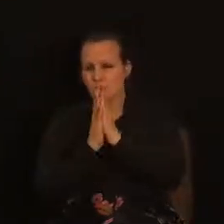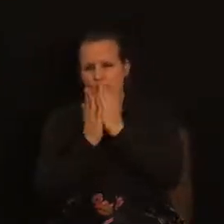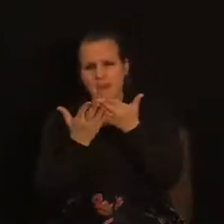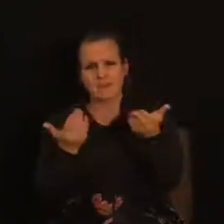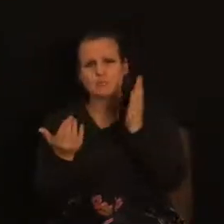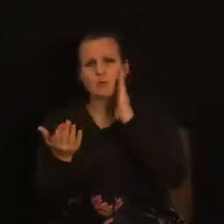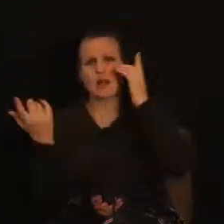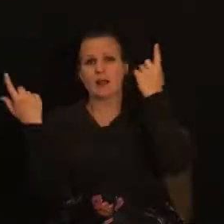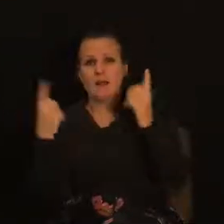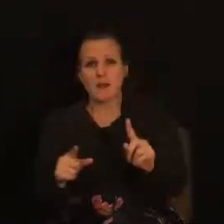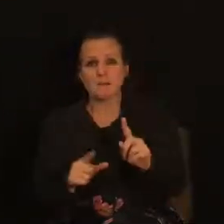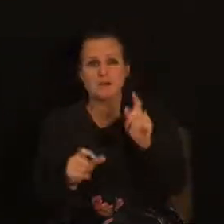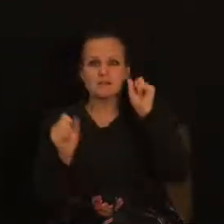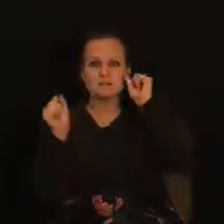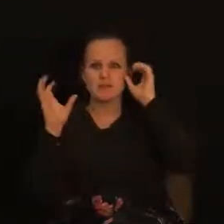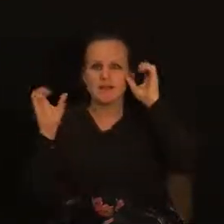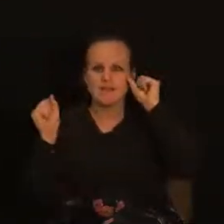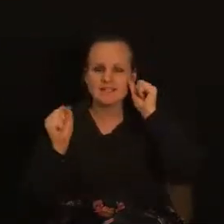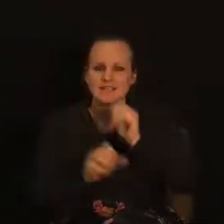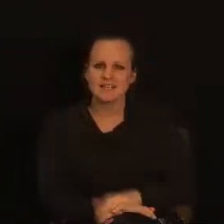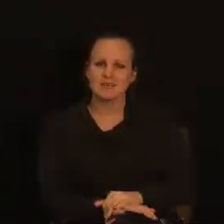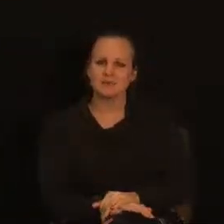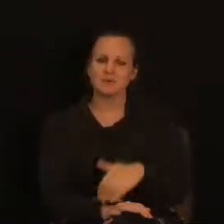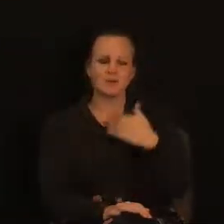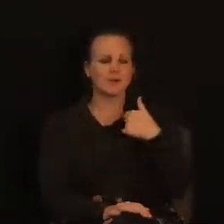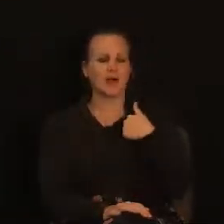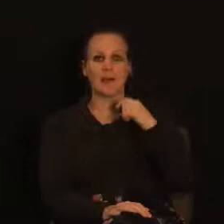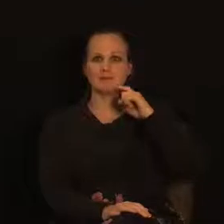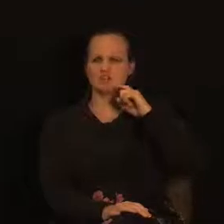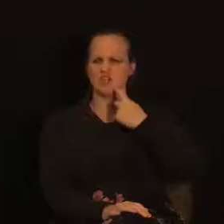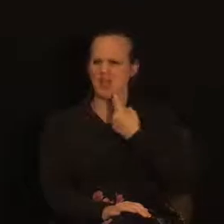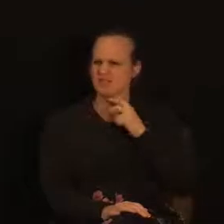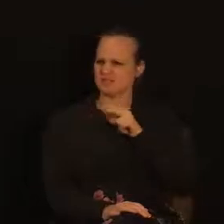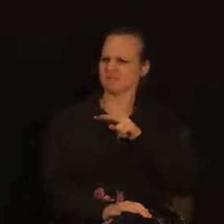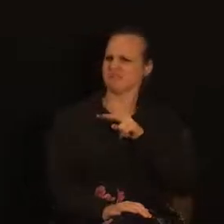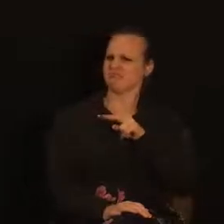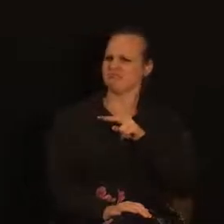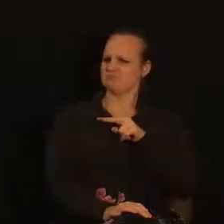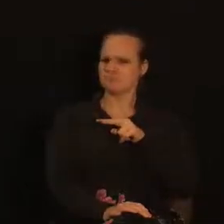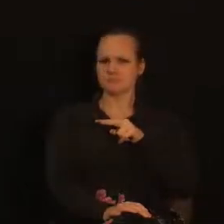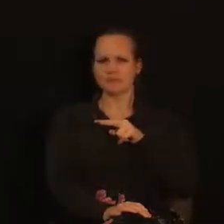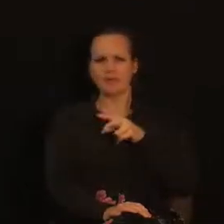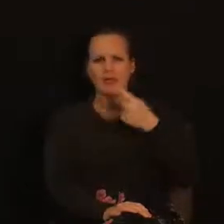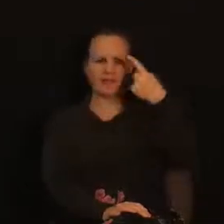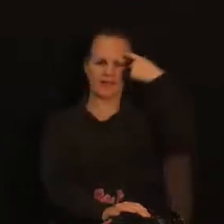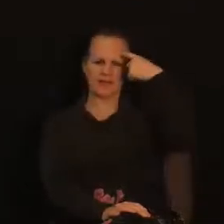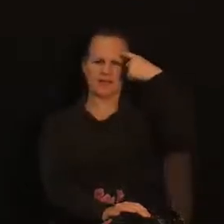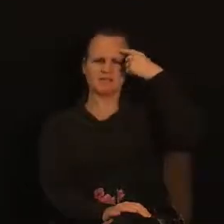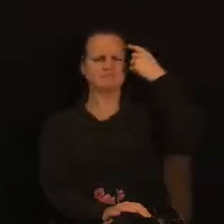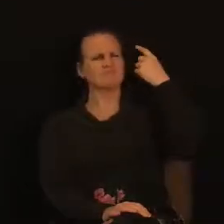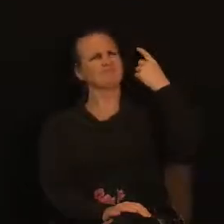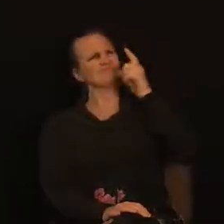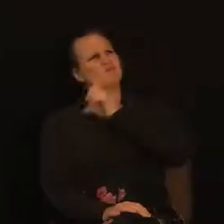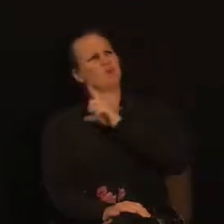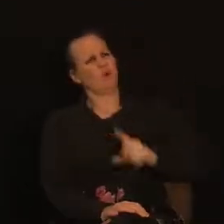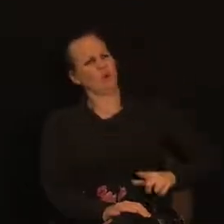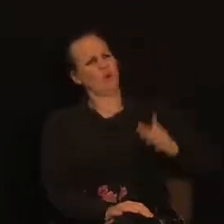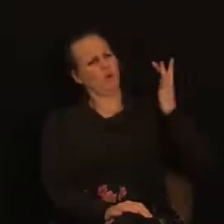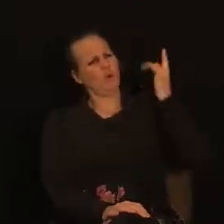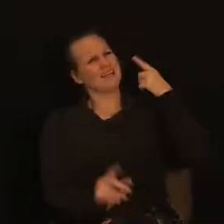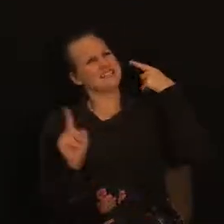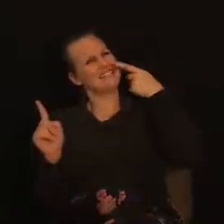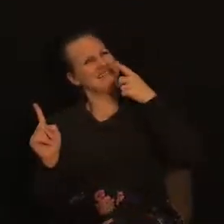like, amazing, right? And I'm jealous. And I'm thinking, Lord, how come he's your